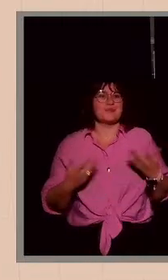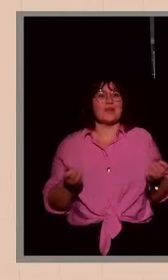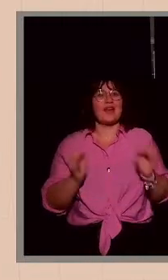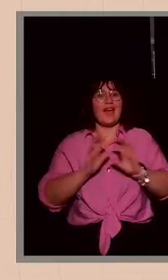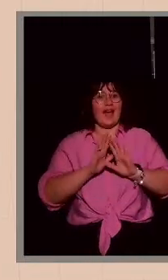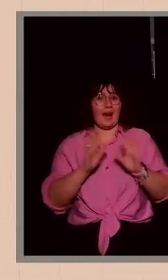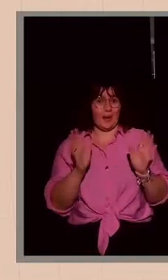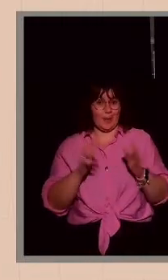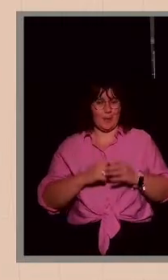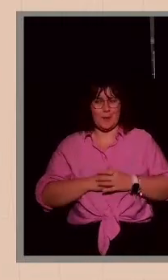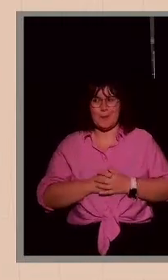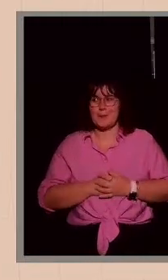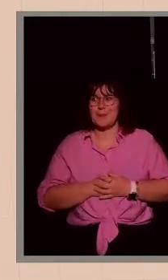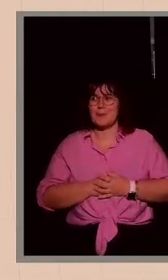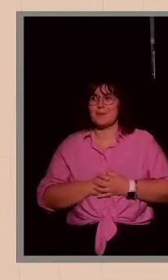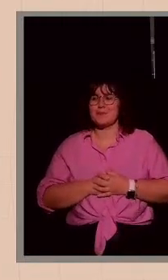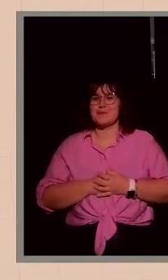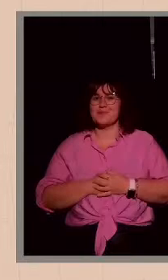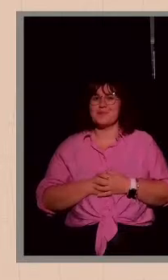Hello.